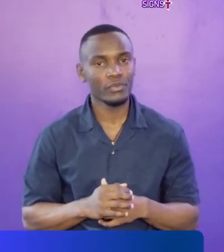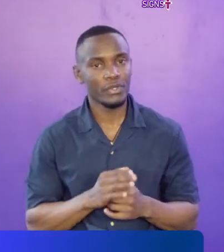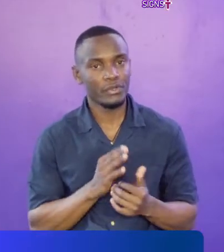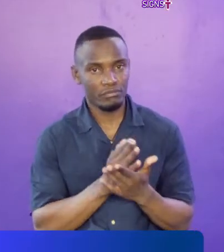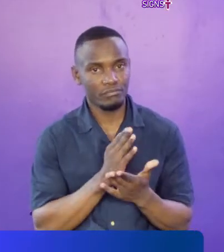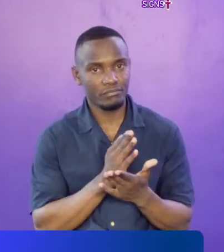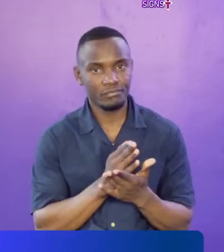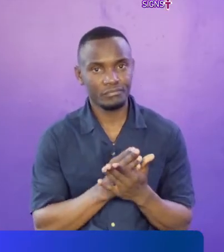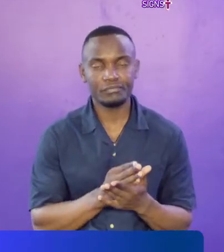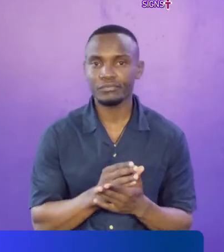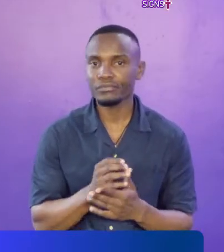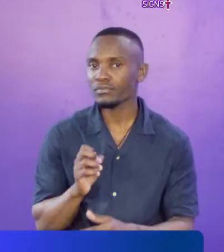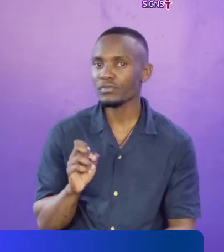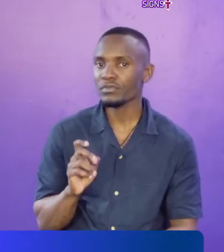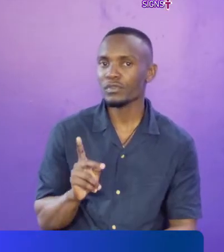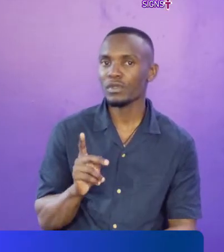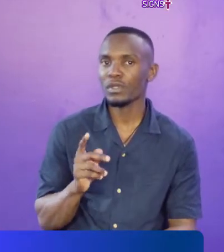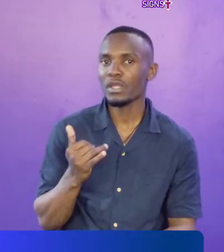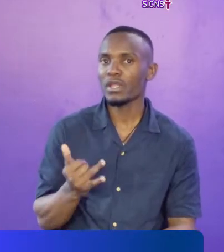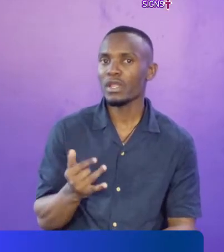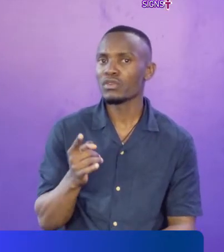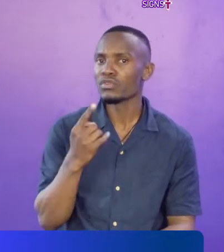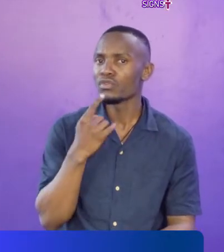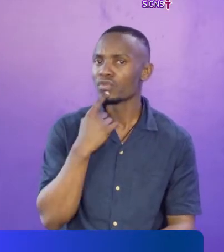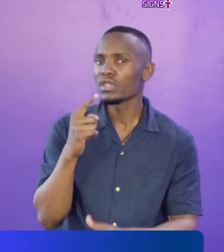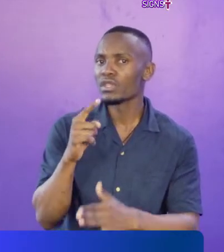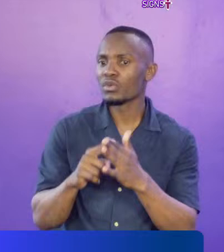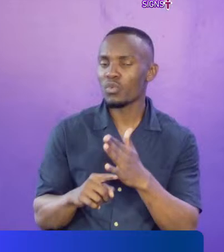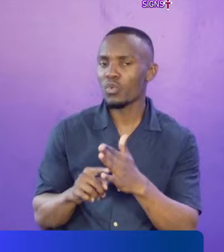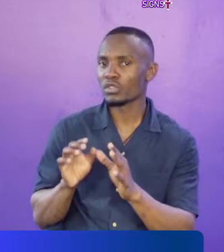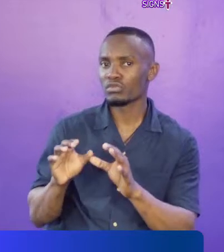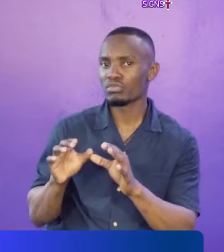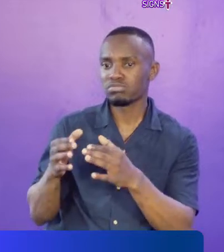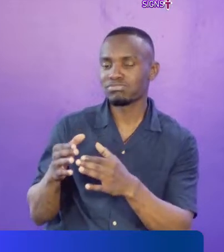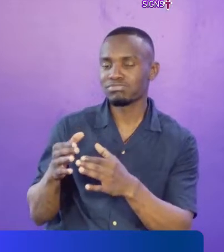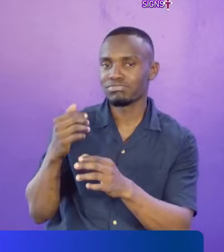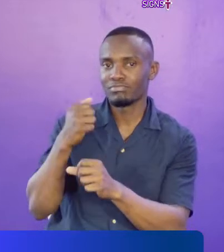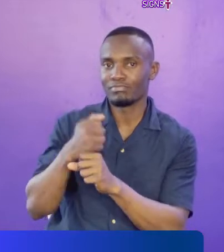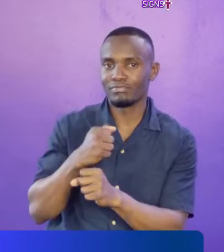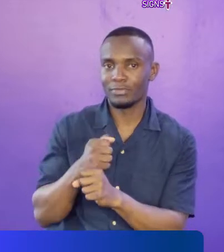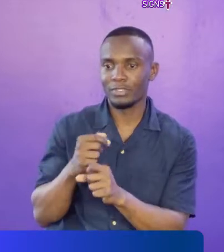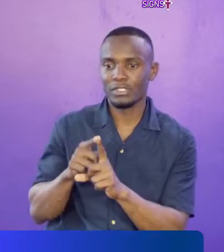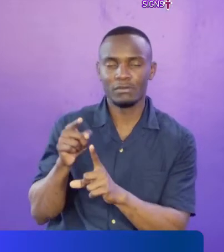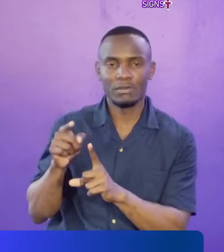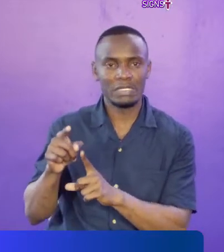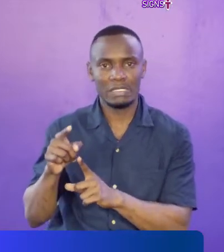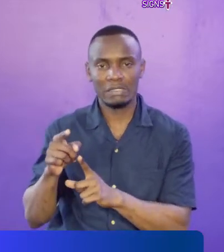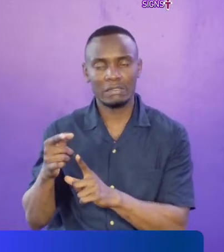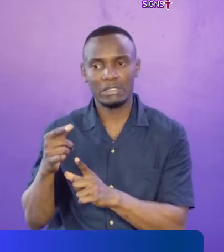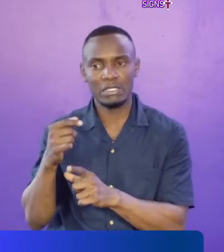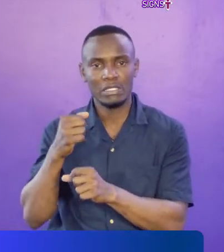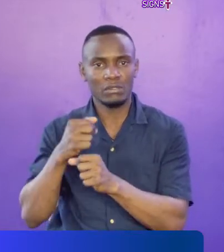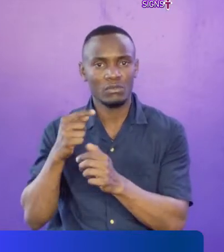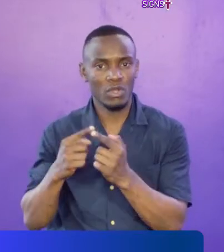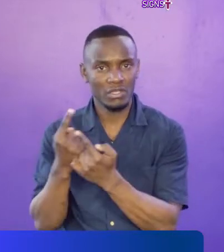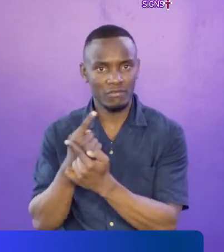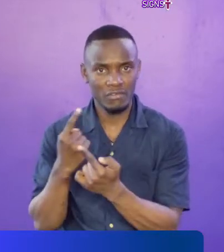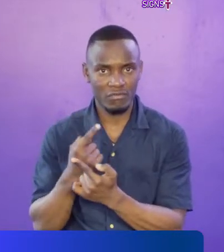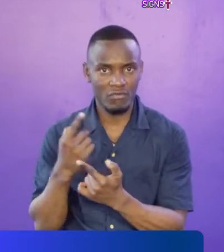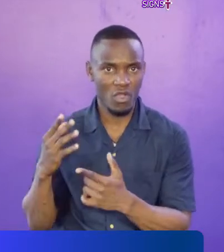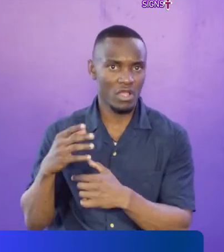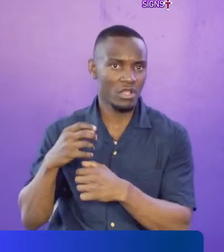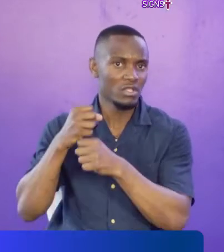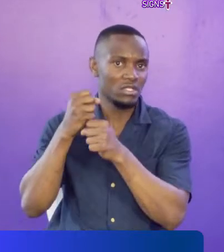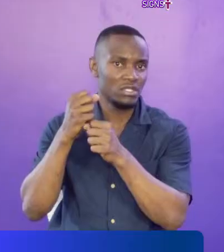You spoke about what KICTANET is all about, and this is a consortia that sort of brings different stakeholders within